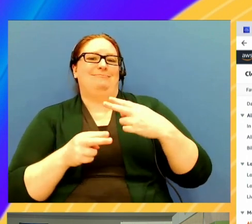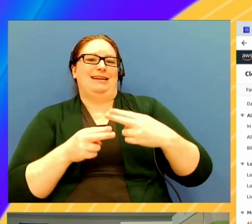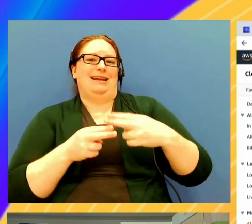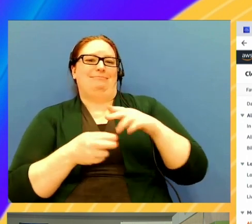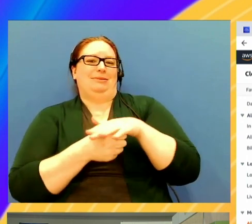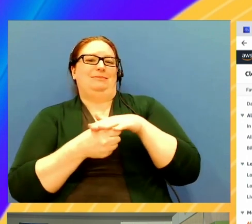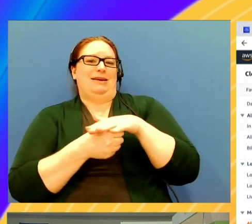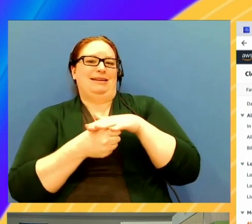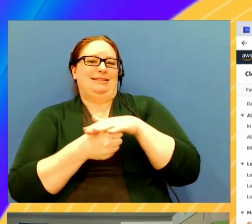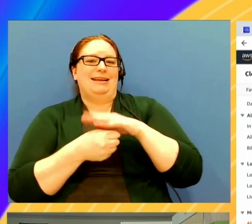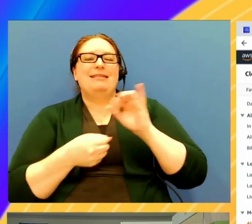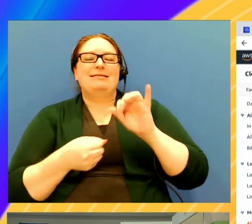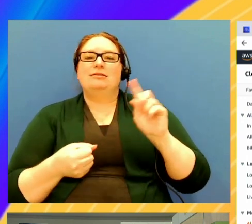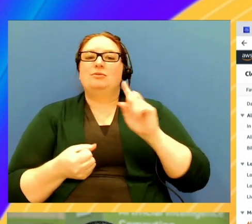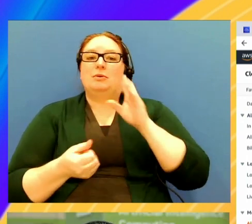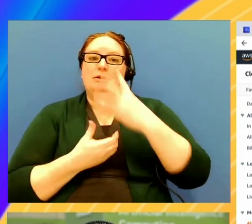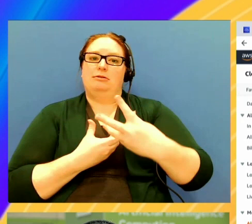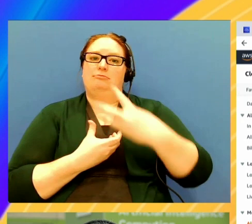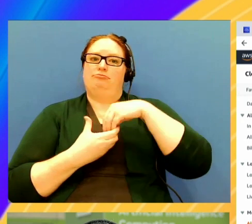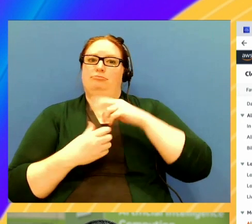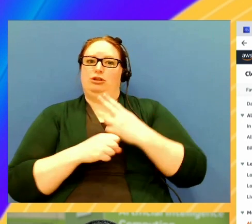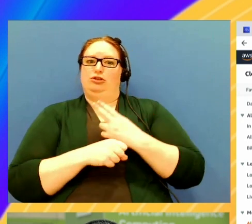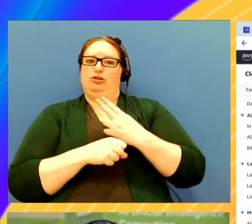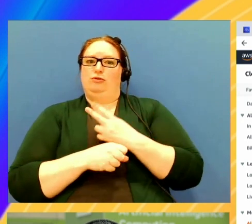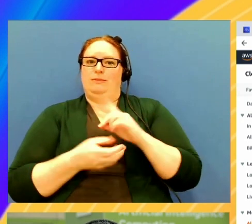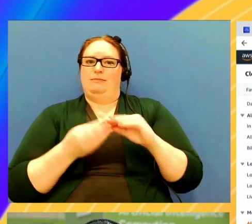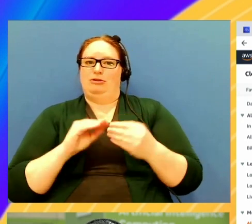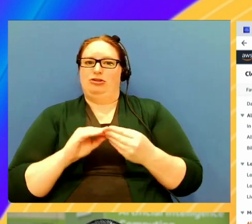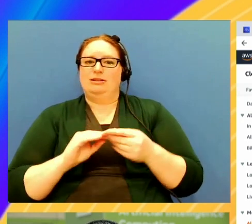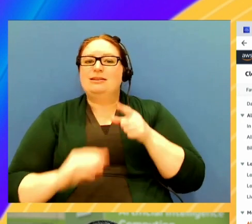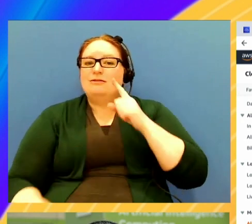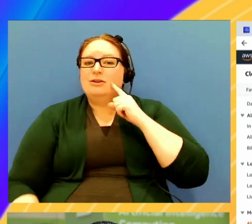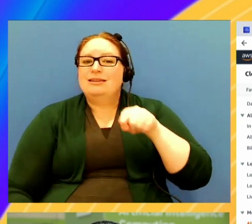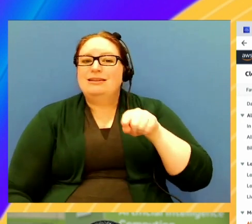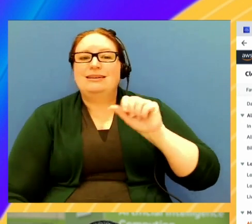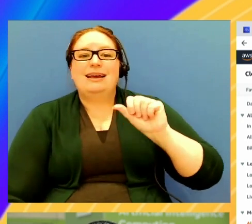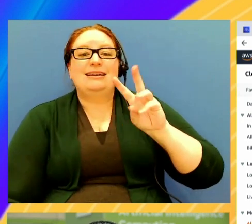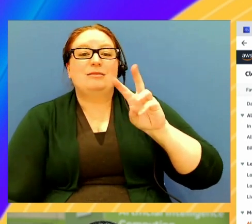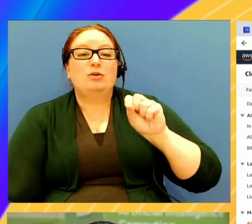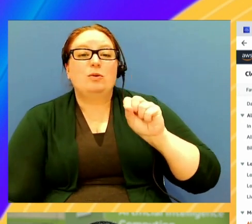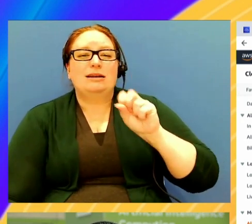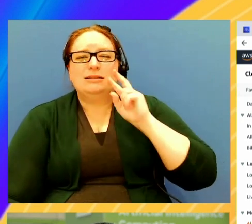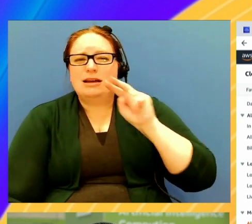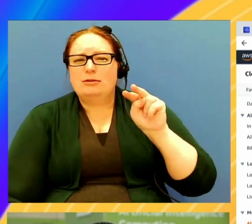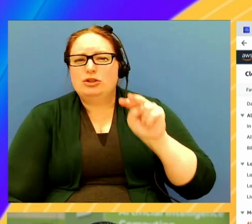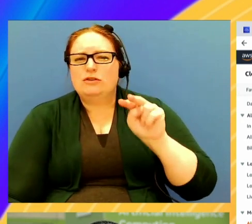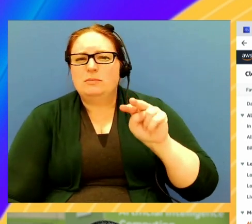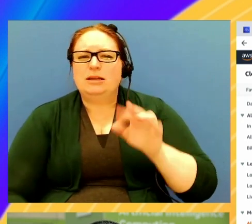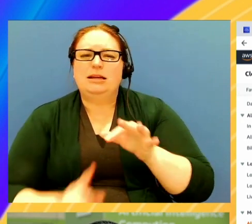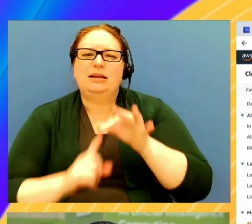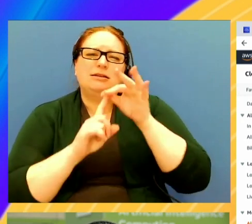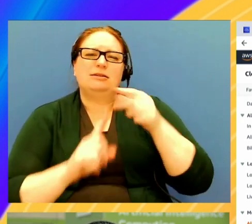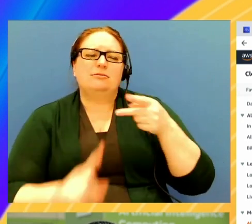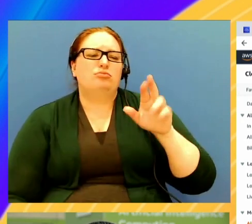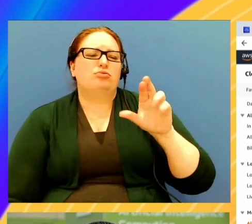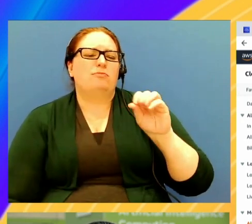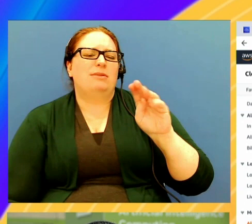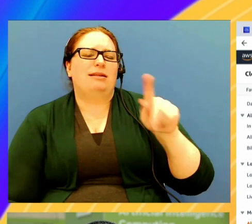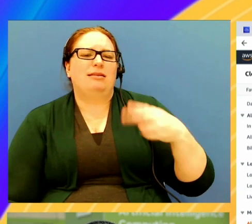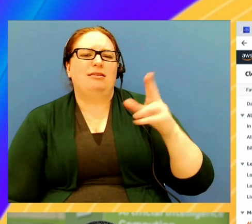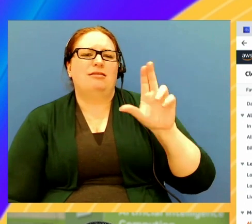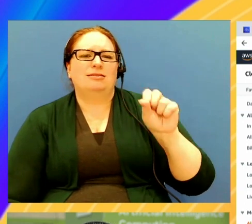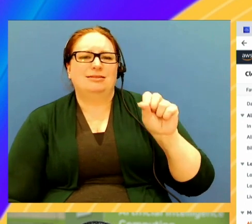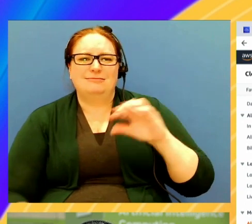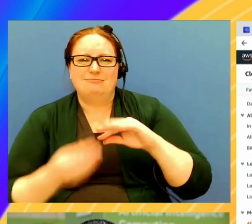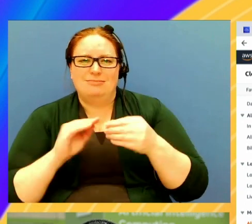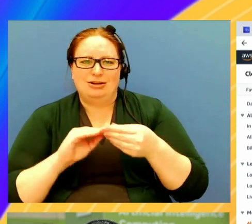can go consume these metrics. So in our case, it's the AWS Observability Custom Prometheus metrics. So if we go inside that,